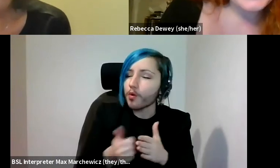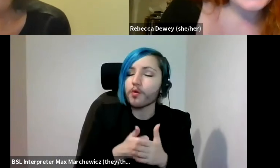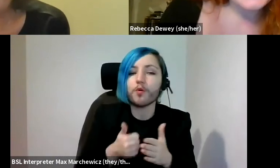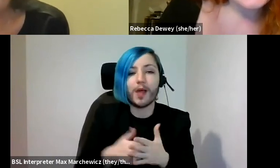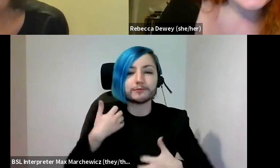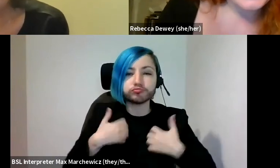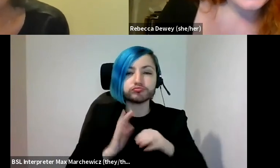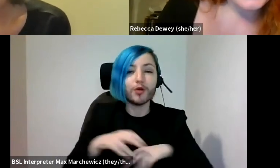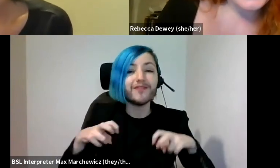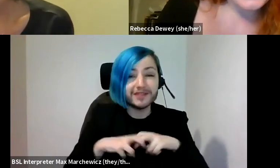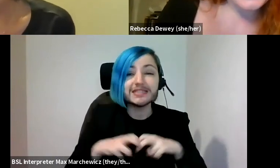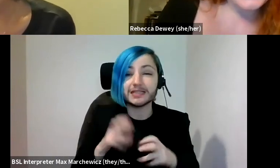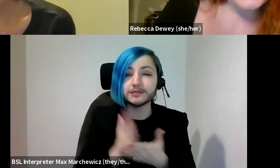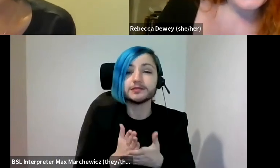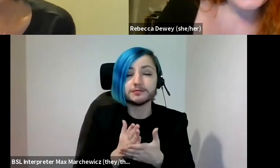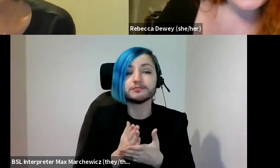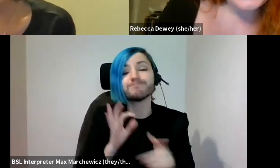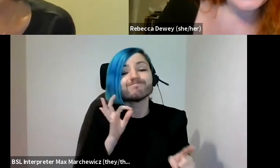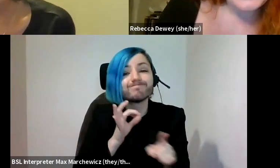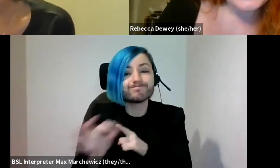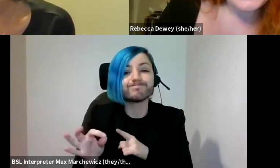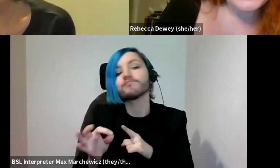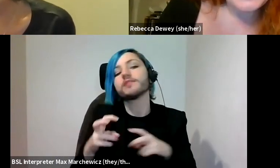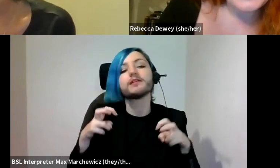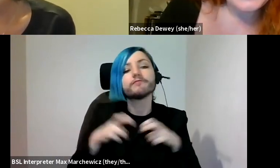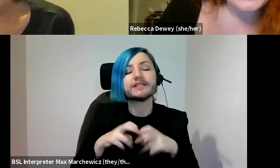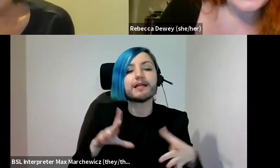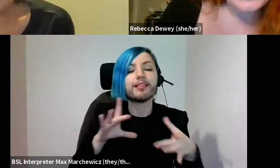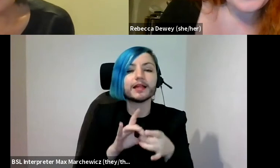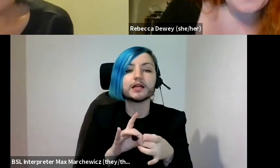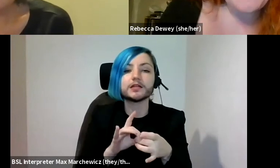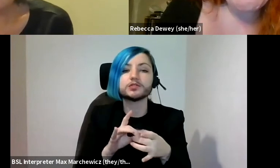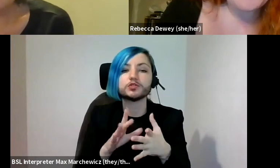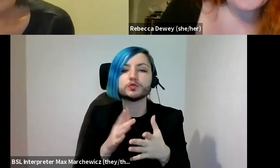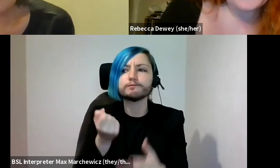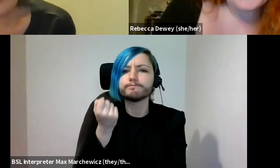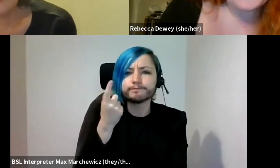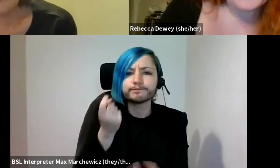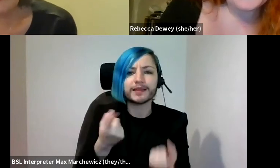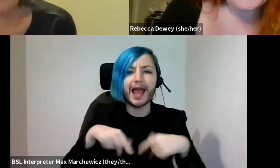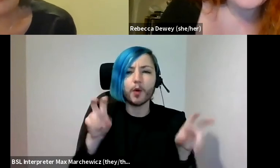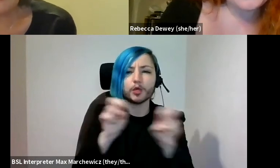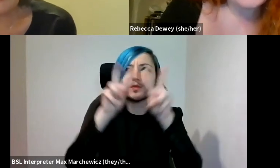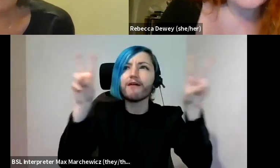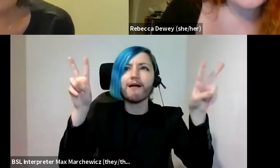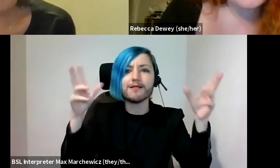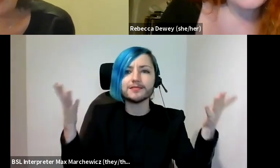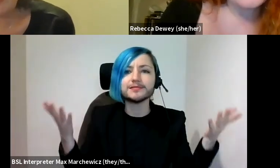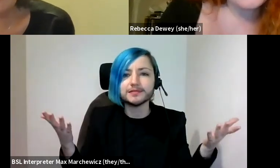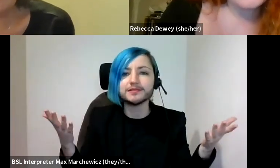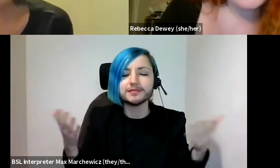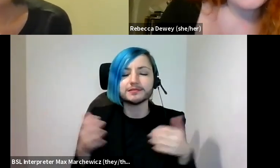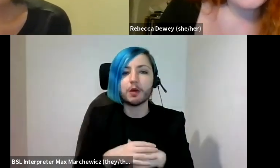physics, and in particular the bits of physics that related to understanding our universe. The fact I found